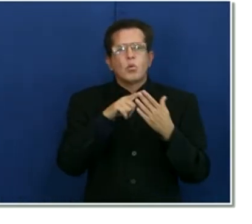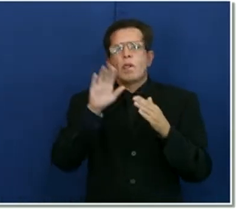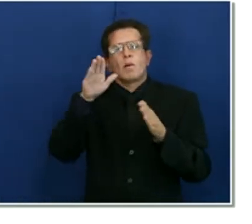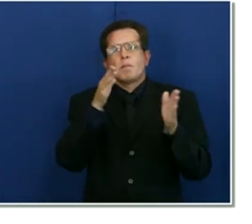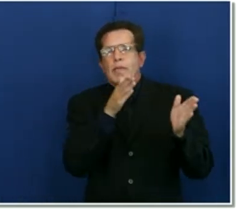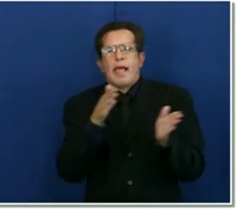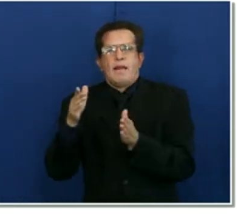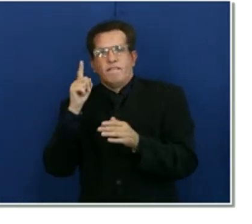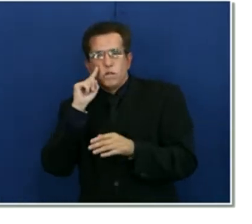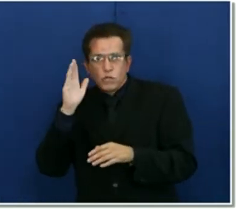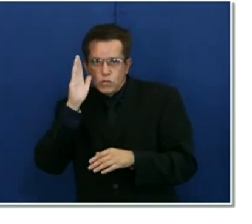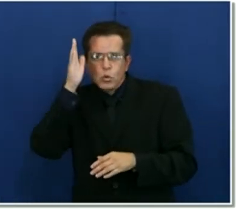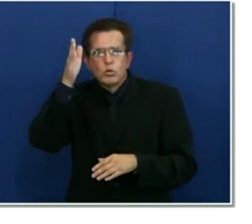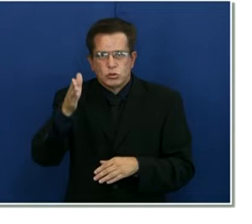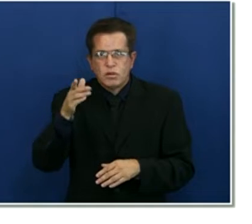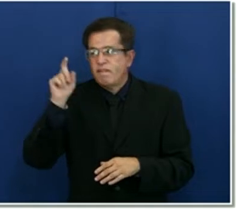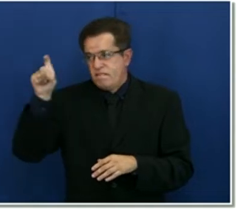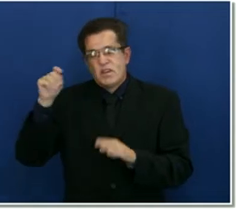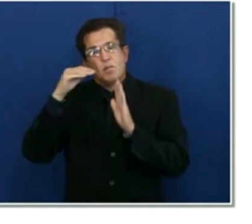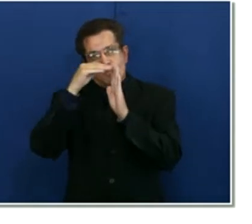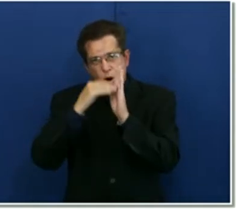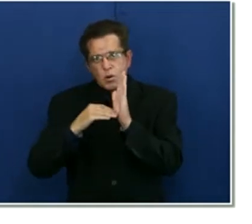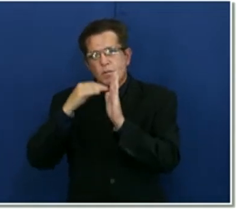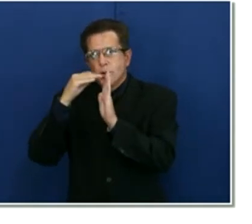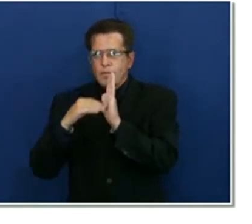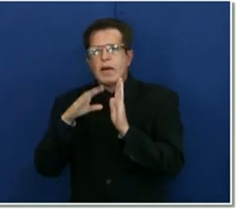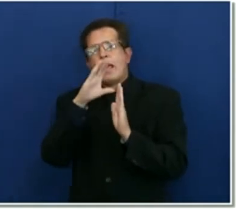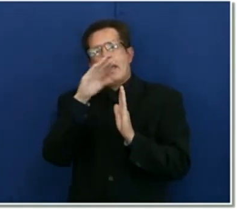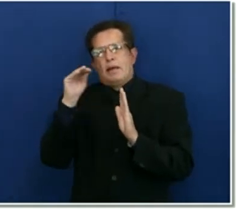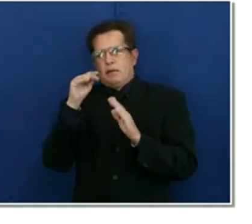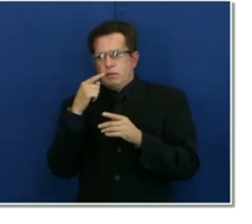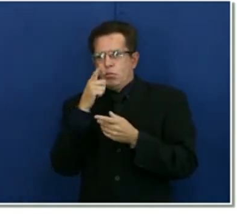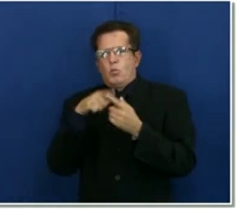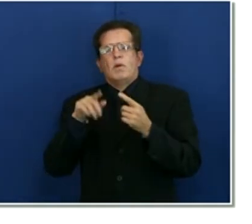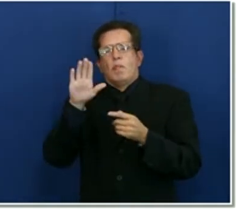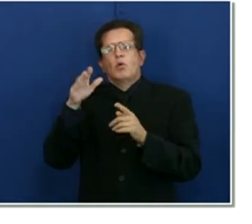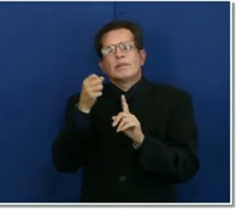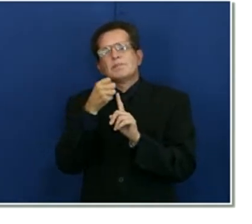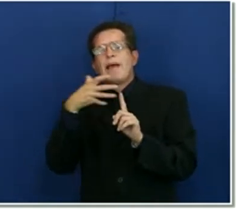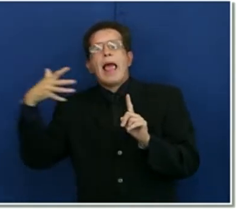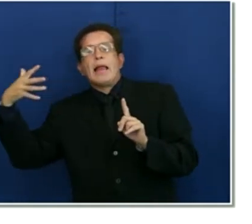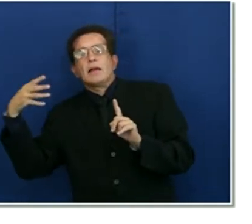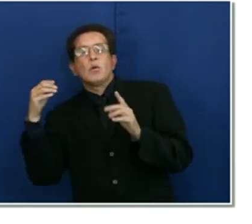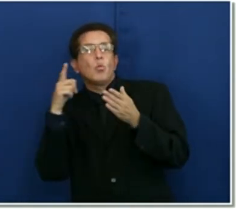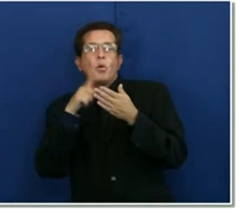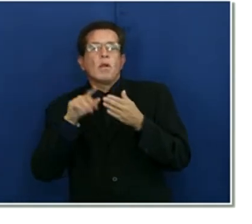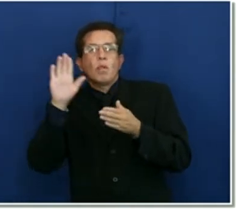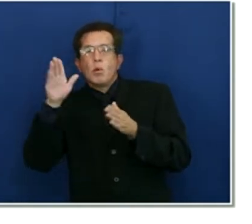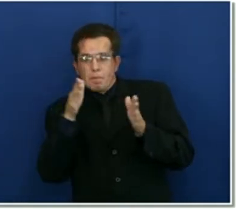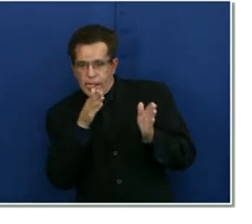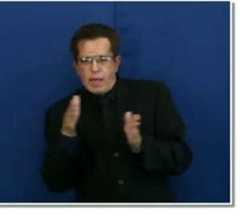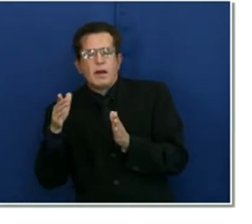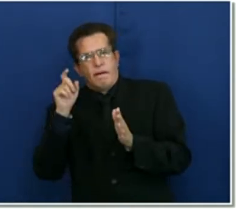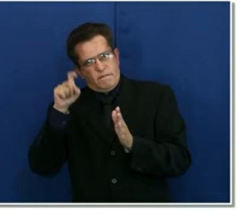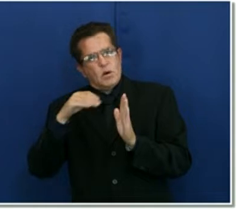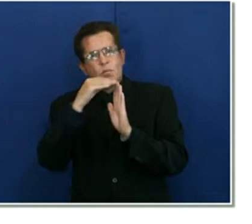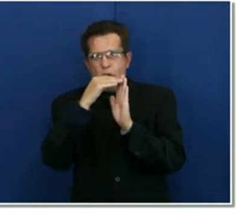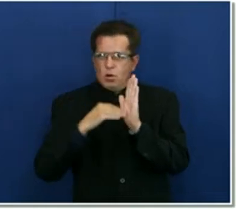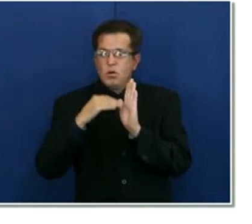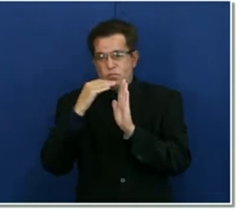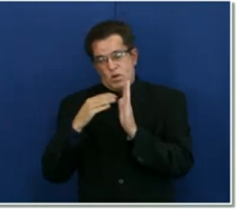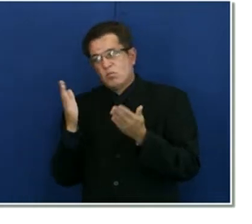areas, as well as expanded activities in these areas. And we will be submitting again this